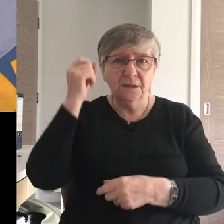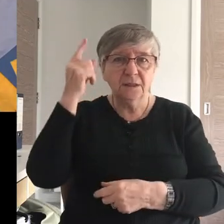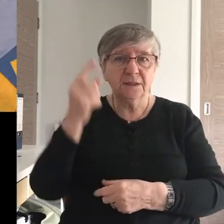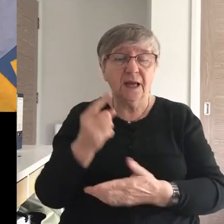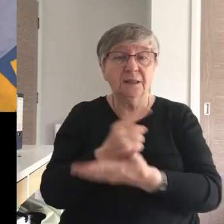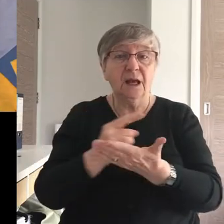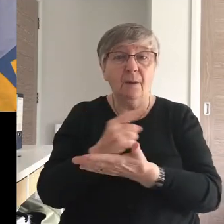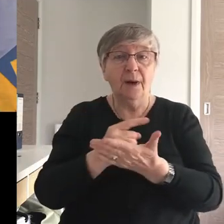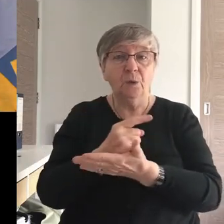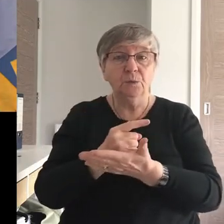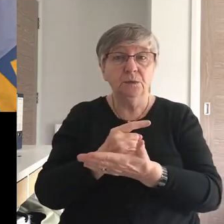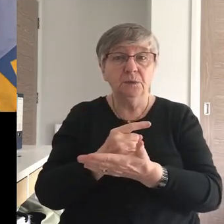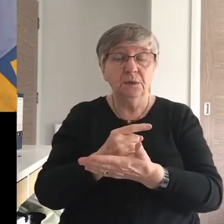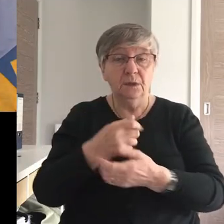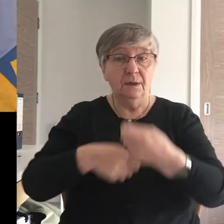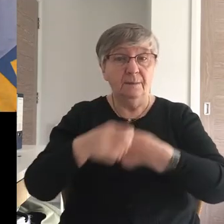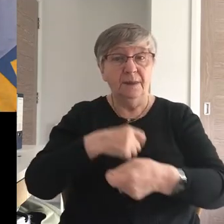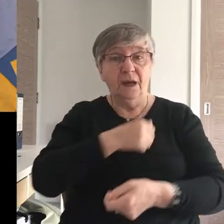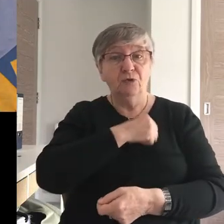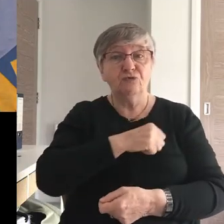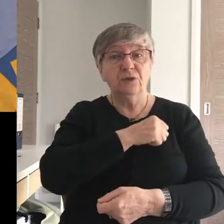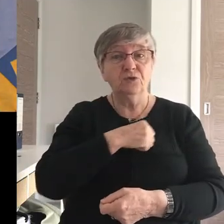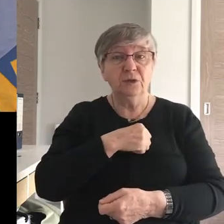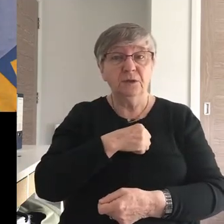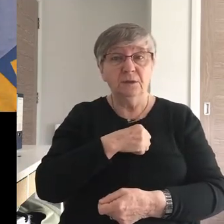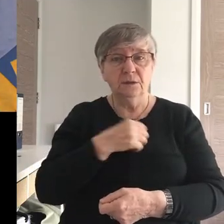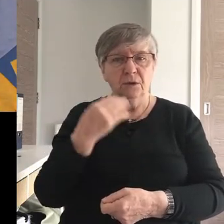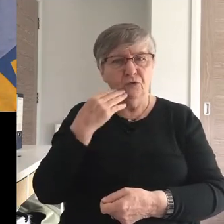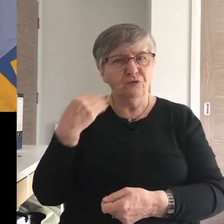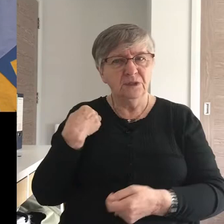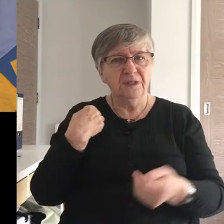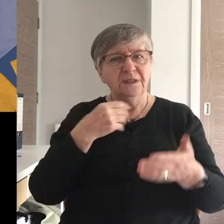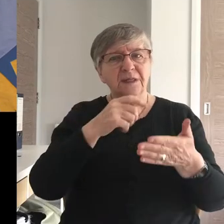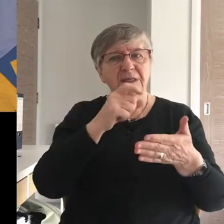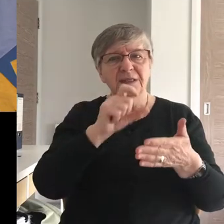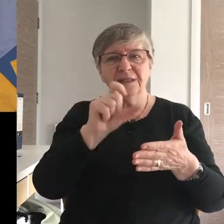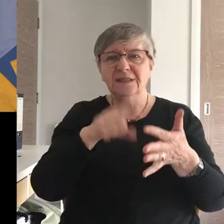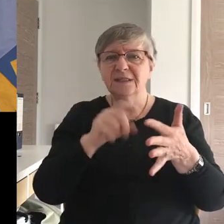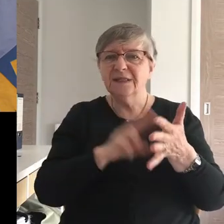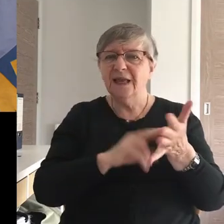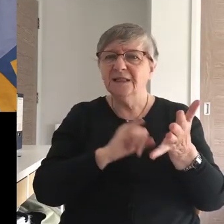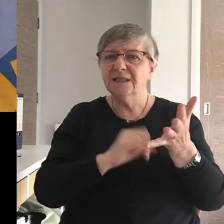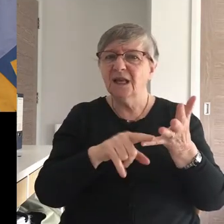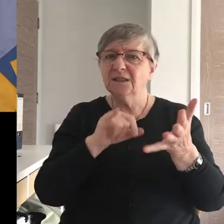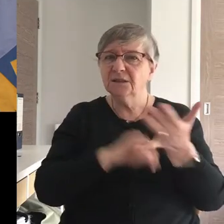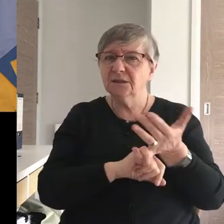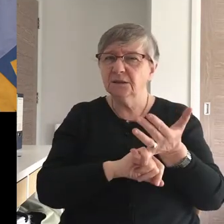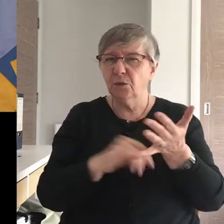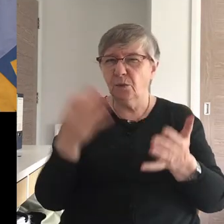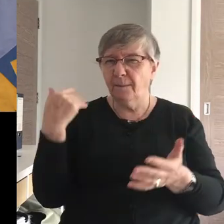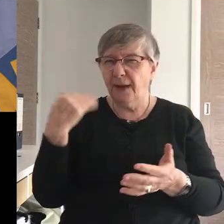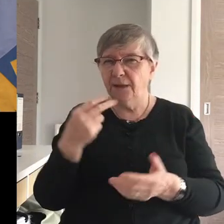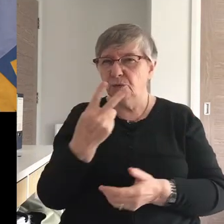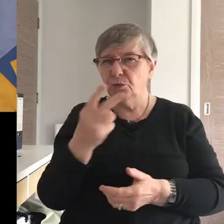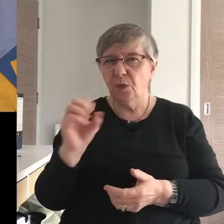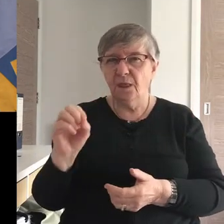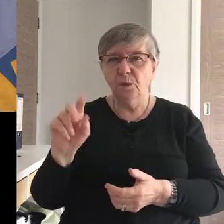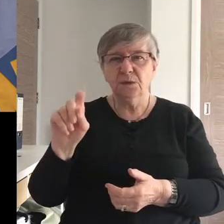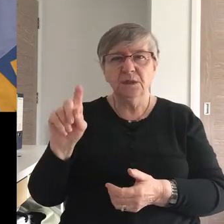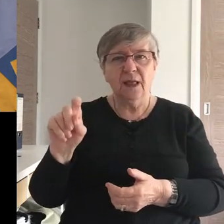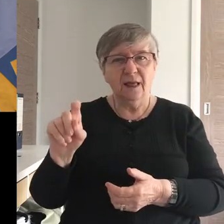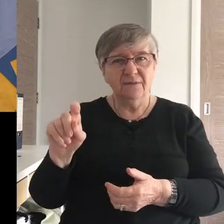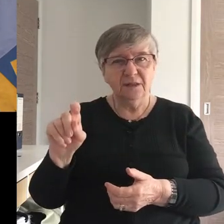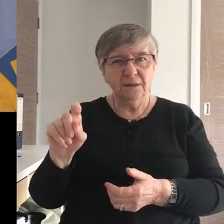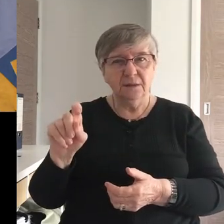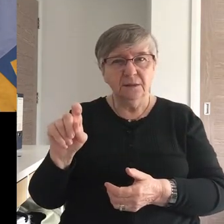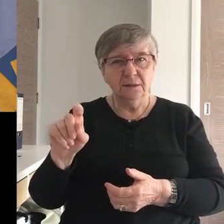Christian. The most recent census, for which we have results, that's way back in